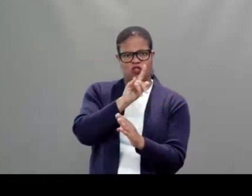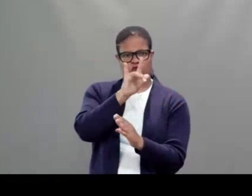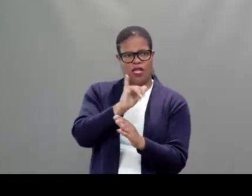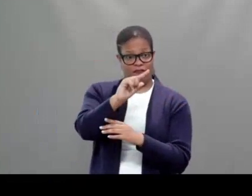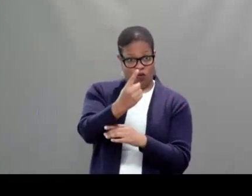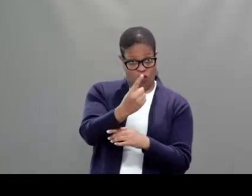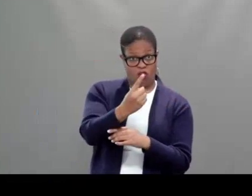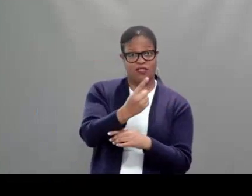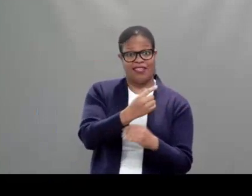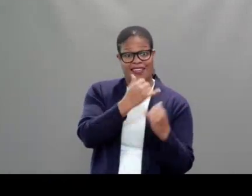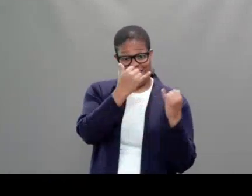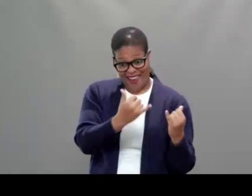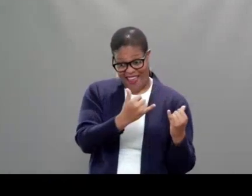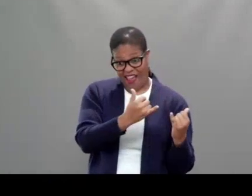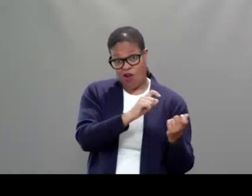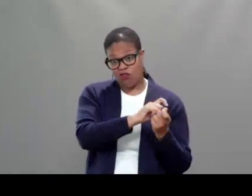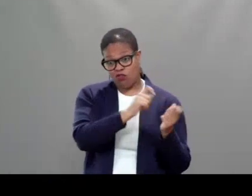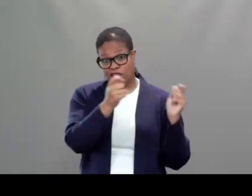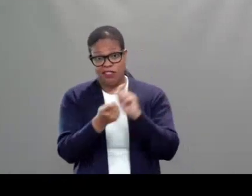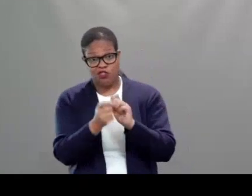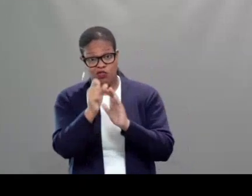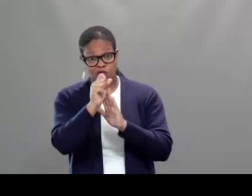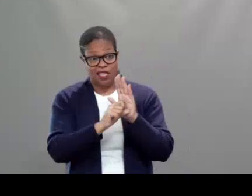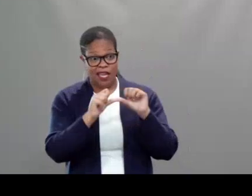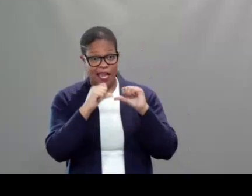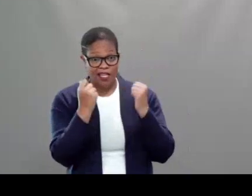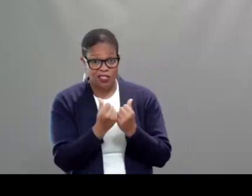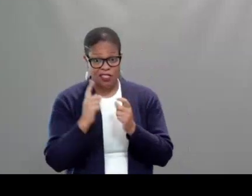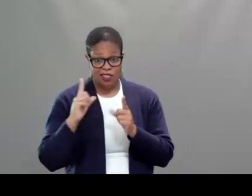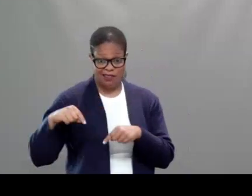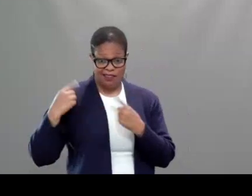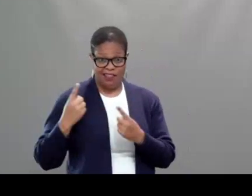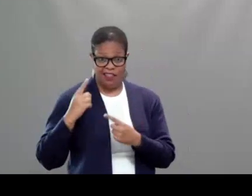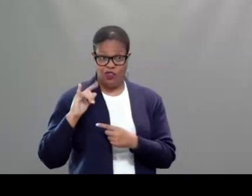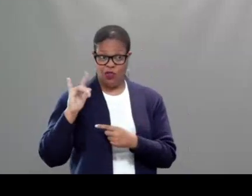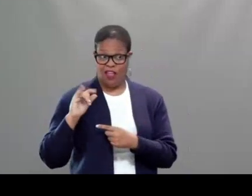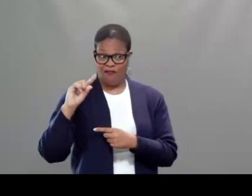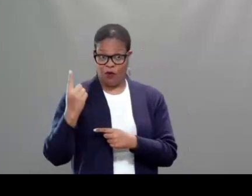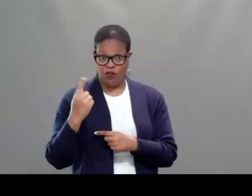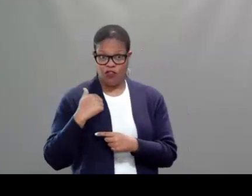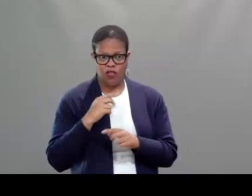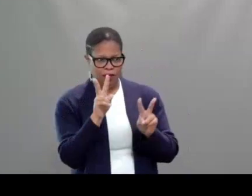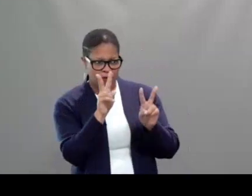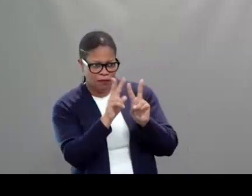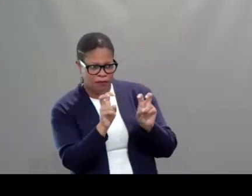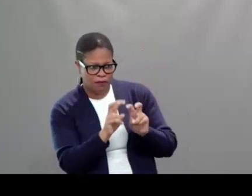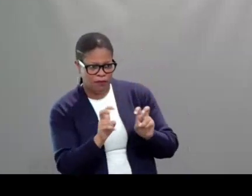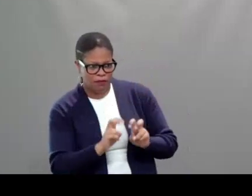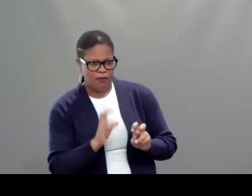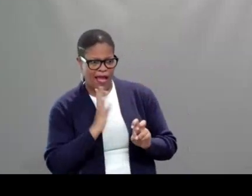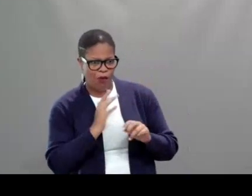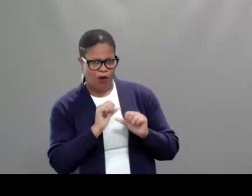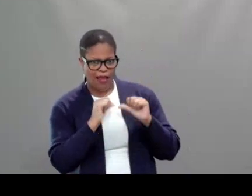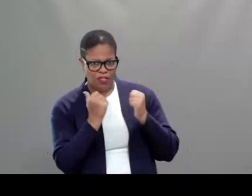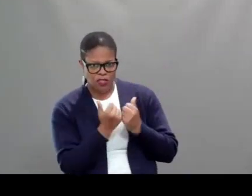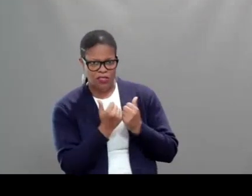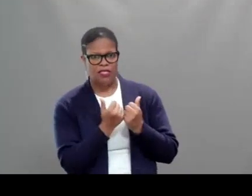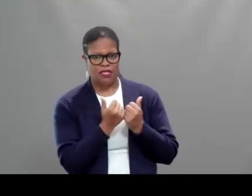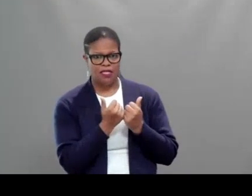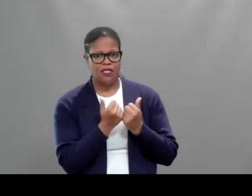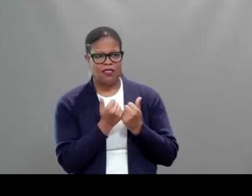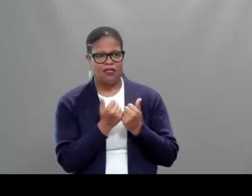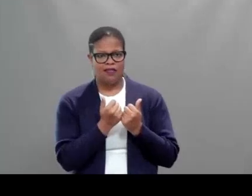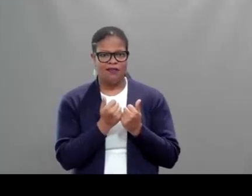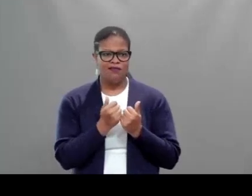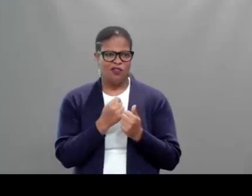and now since we've transitioned to a state agency as of July 1. So they'll be looking at a lot of that within